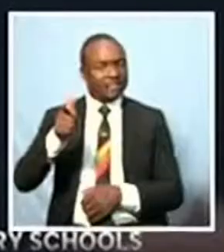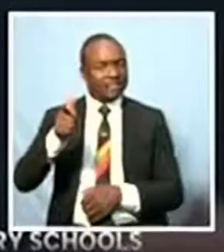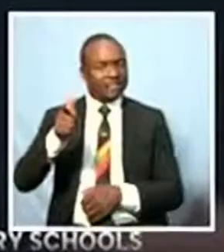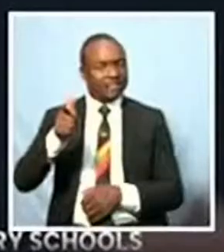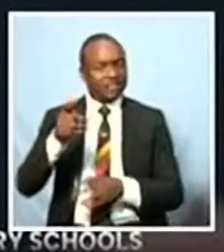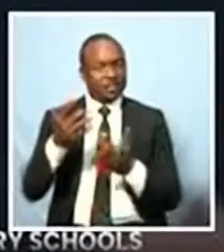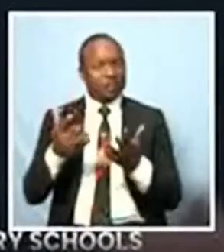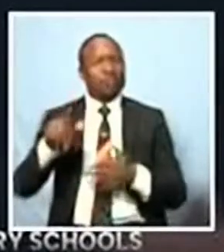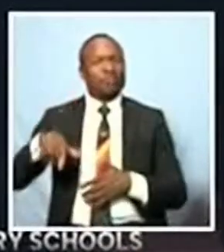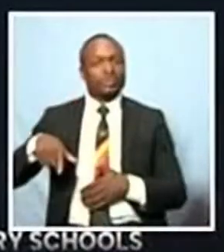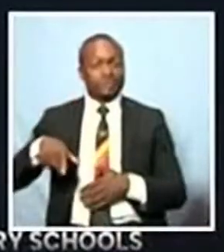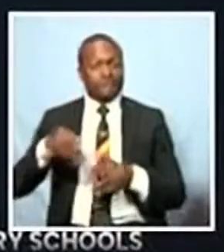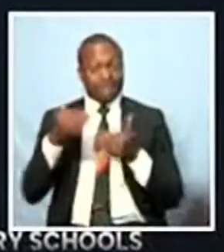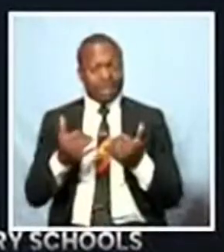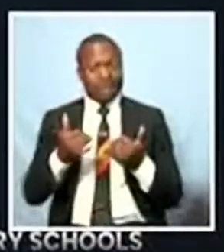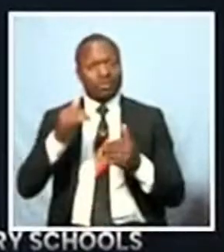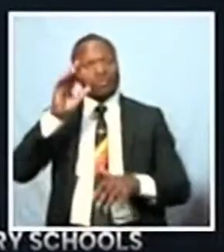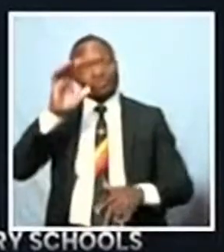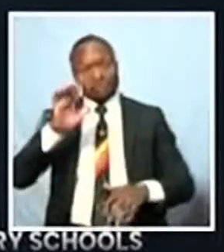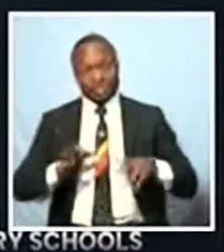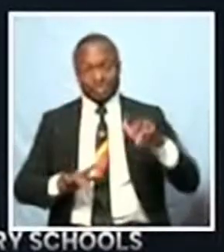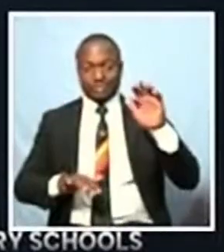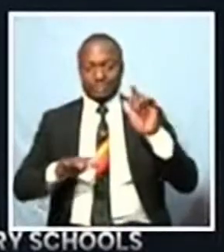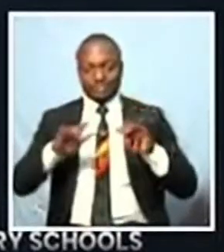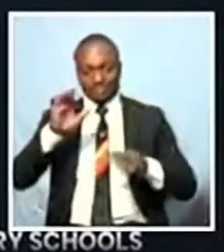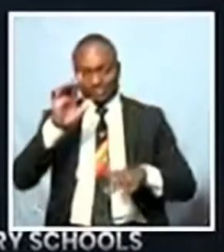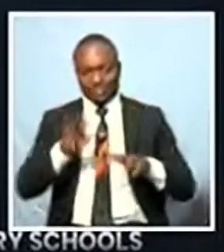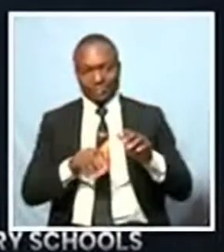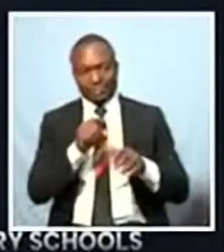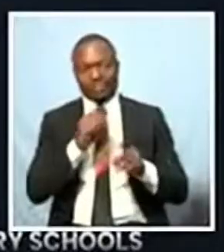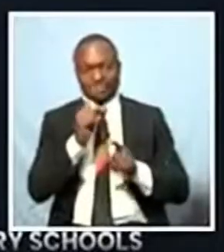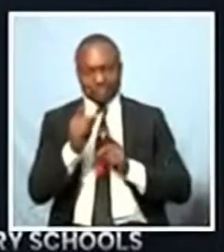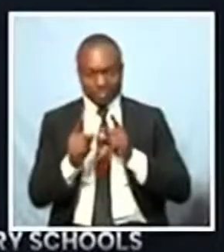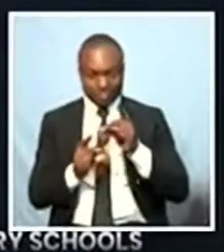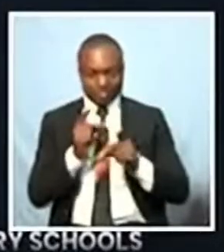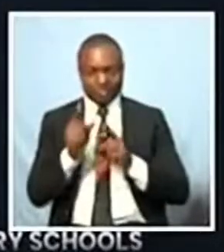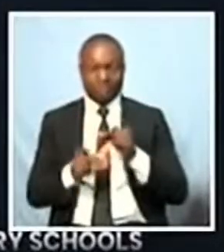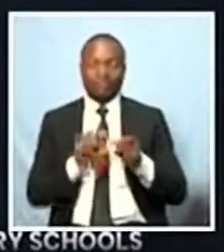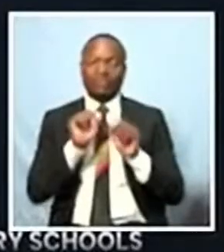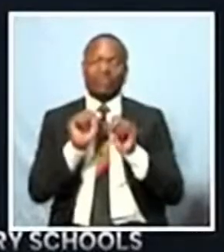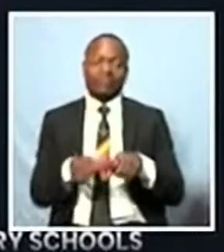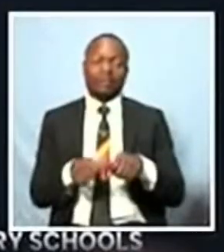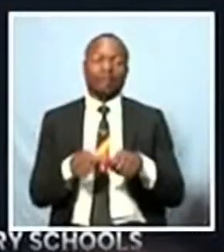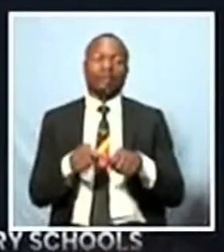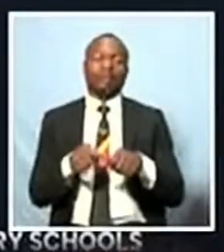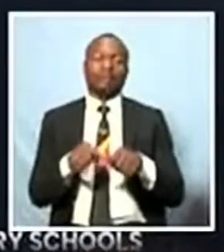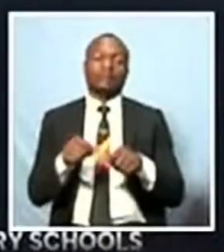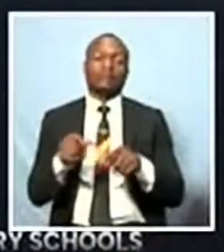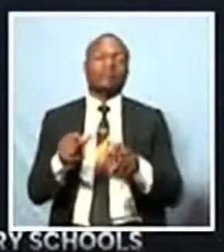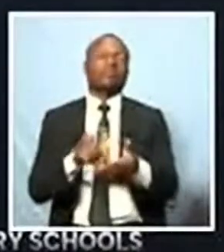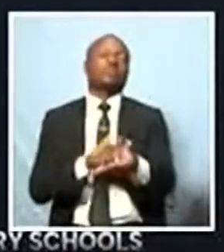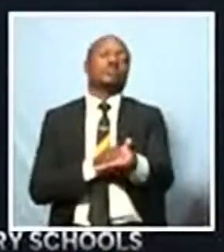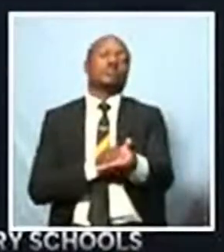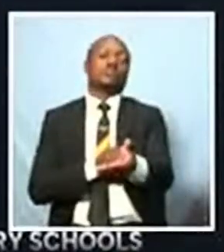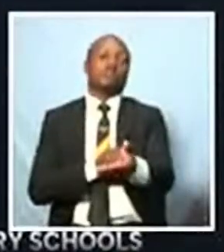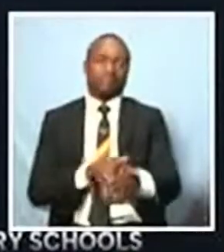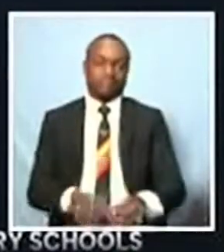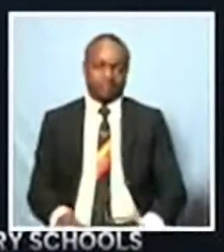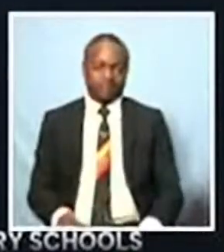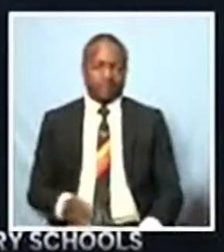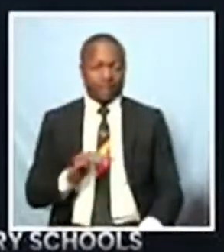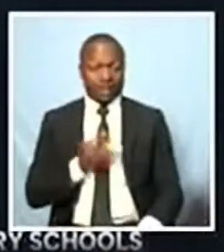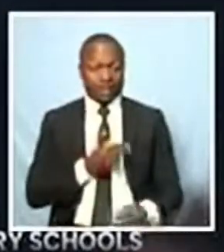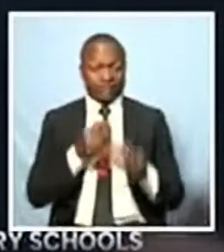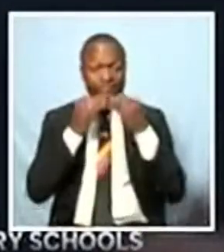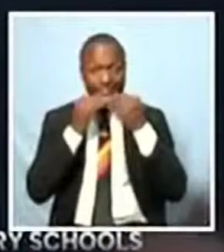now that it's raining heavily, there's a likelihood that that process may take longer. Yes. So on this note, we are